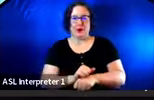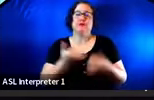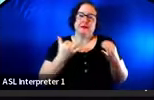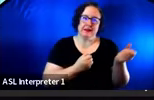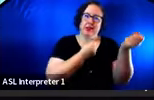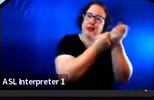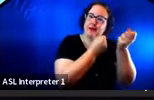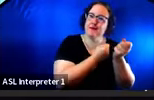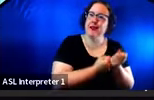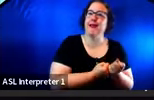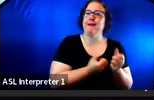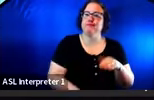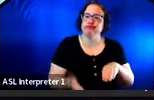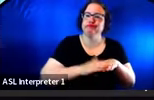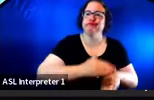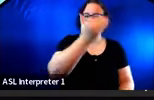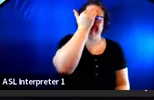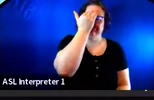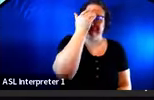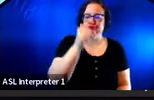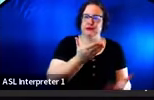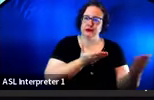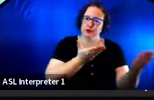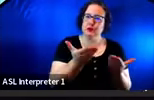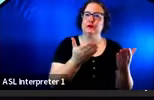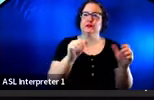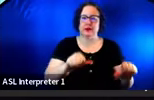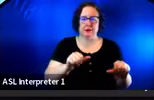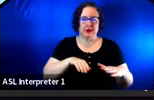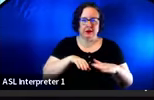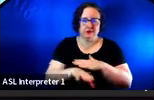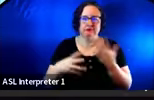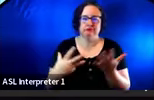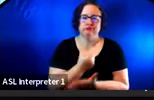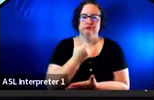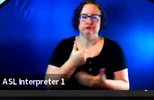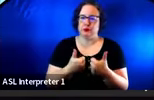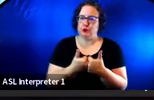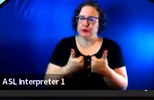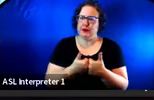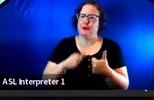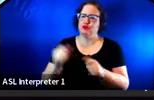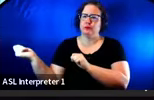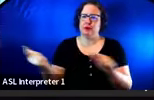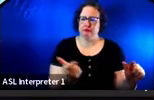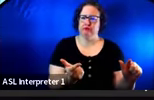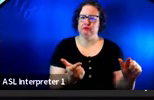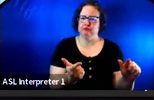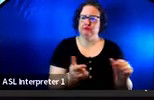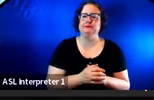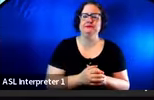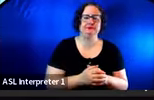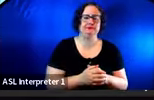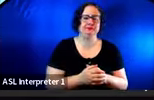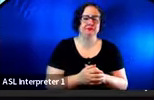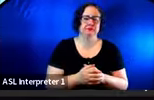awareness that this service, this ability to get into gaming should be for everybody. And largely